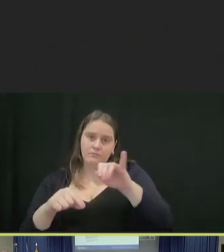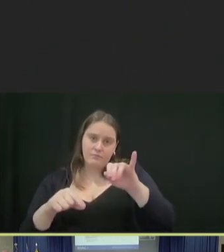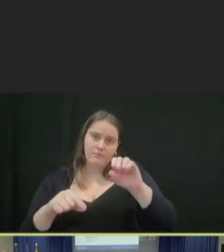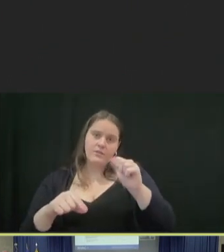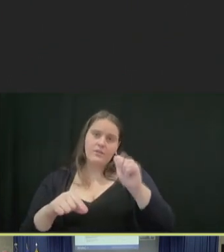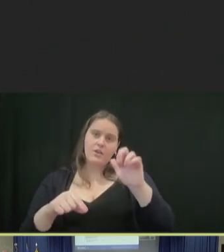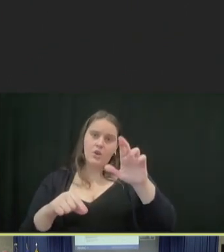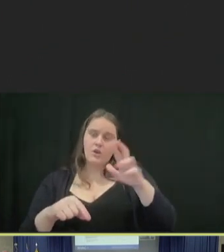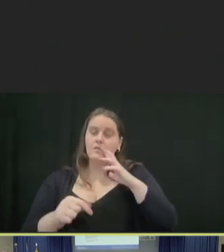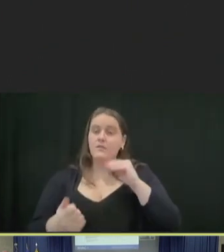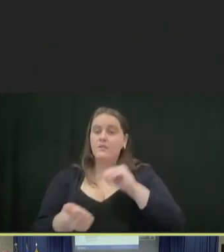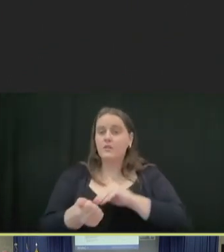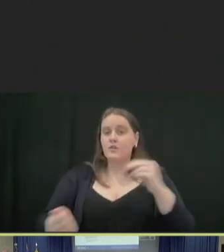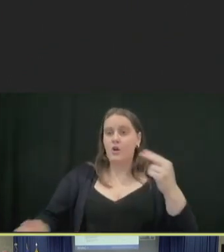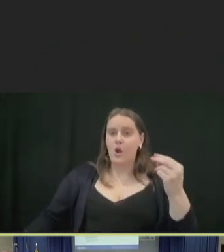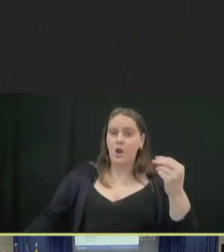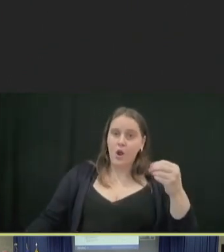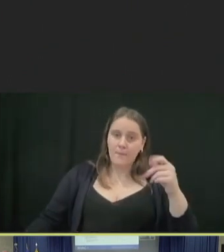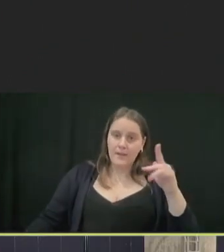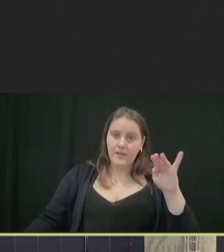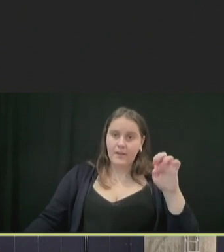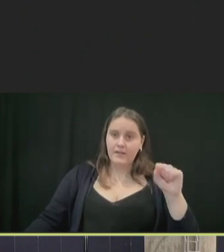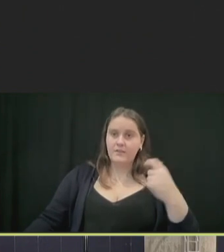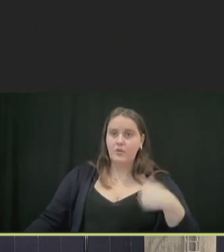improving where we have the biggest gaps.